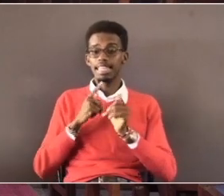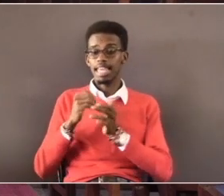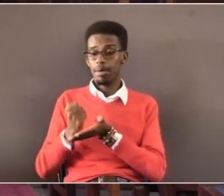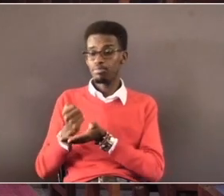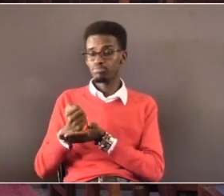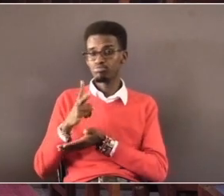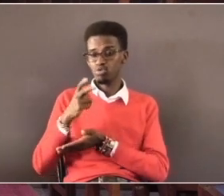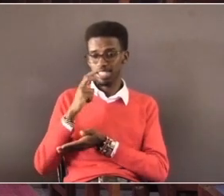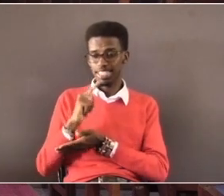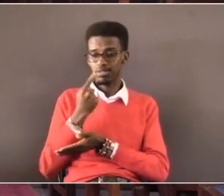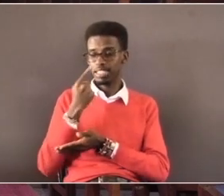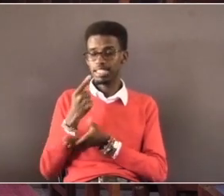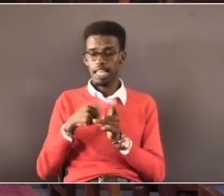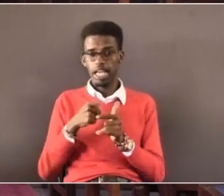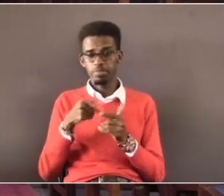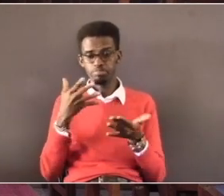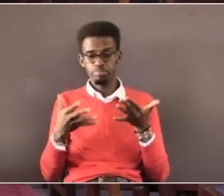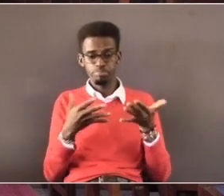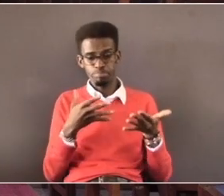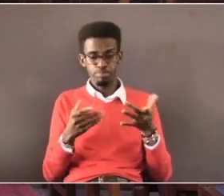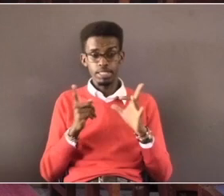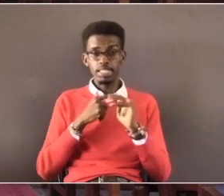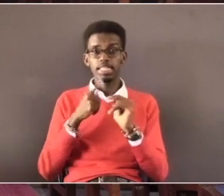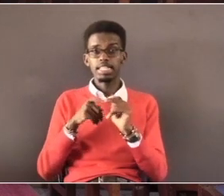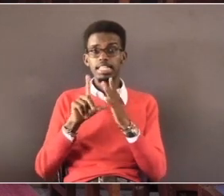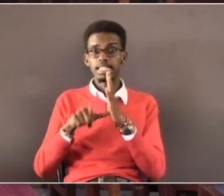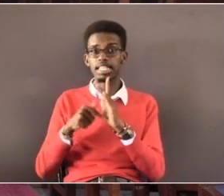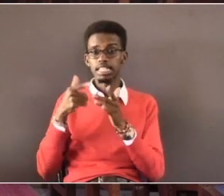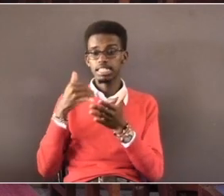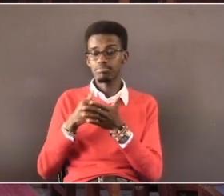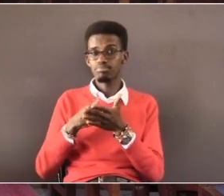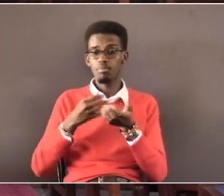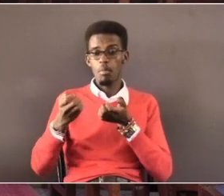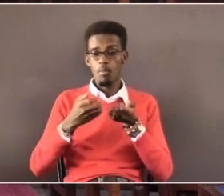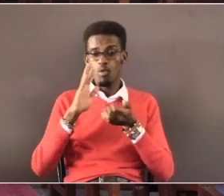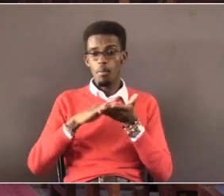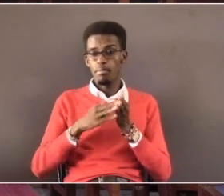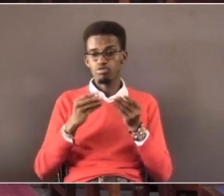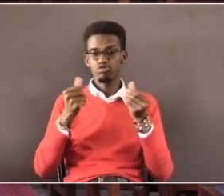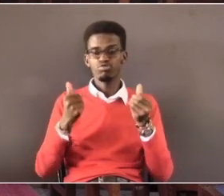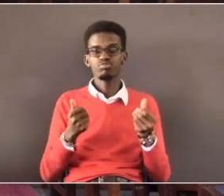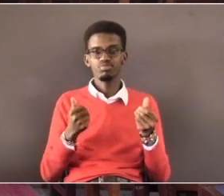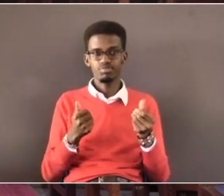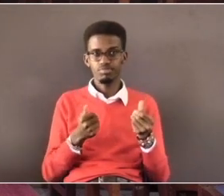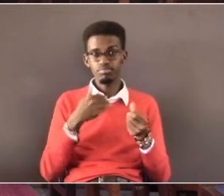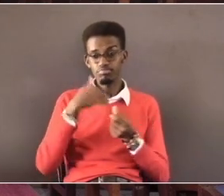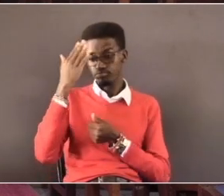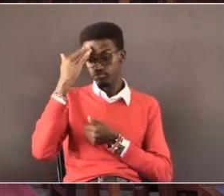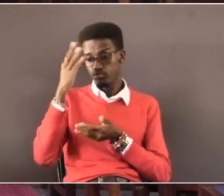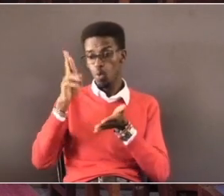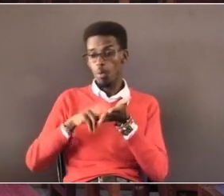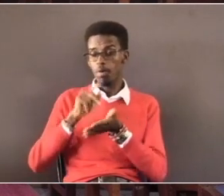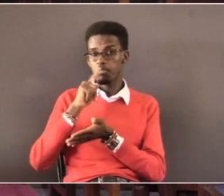with 20,000, it depends, then at least this business deal will be sorted. And I know I'll keep repeating